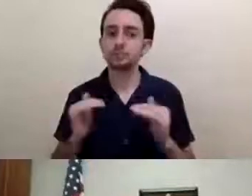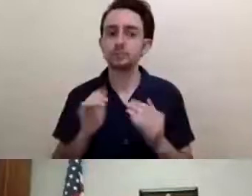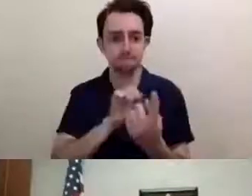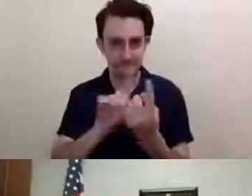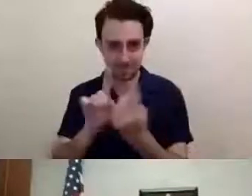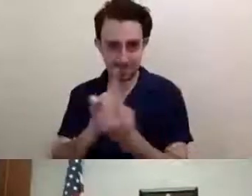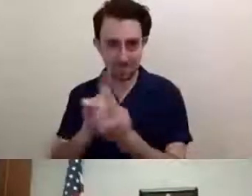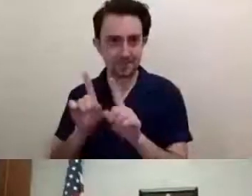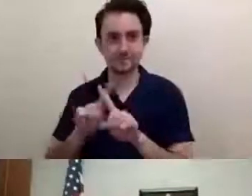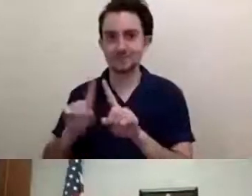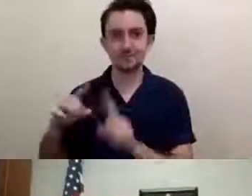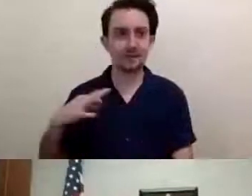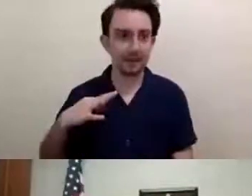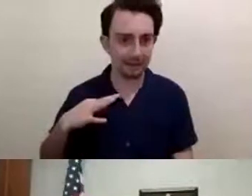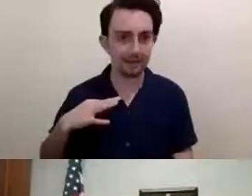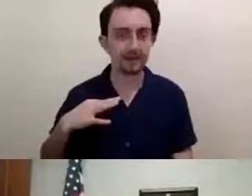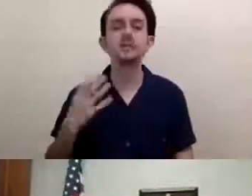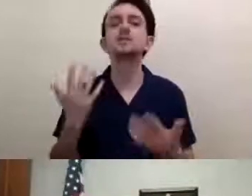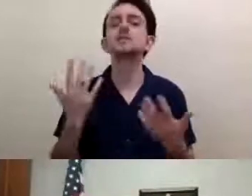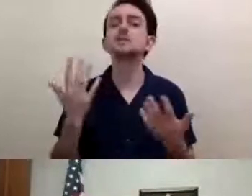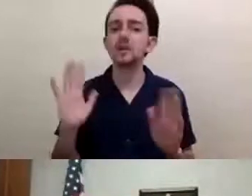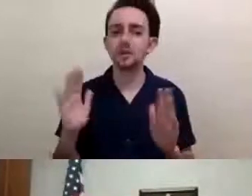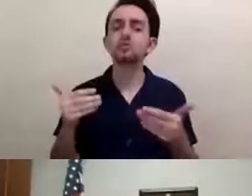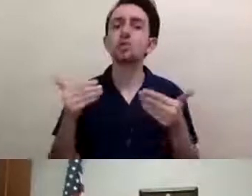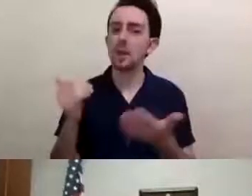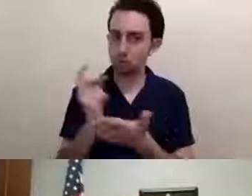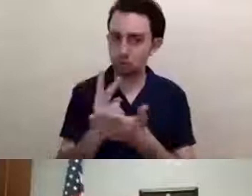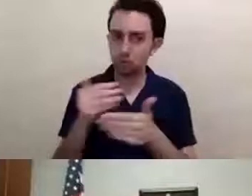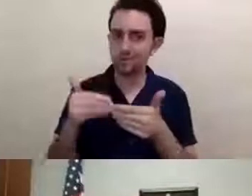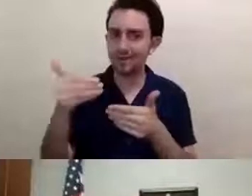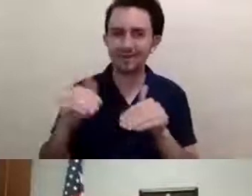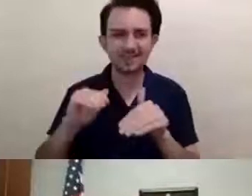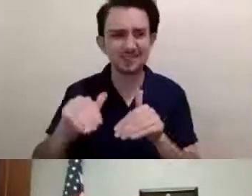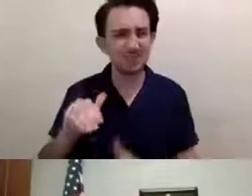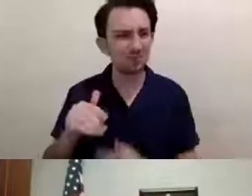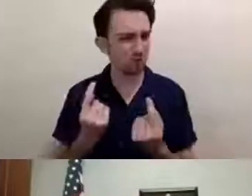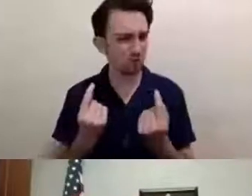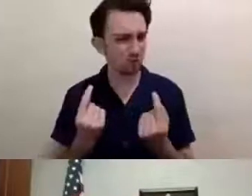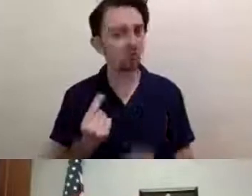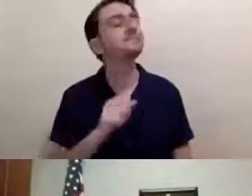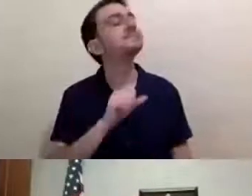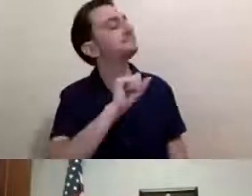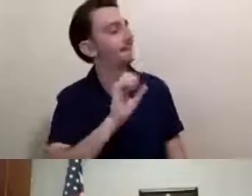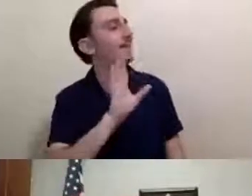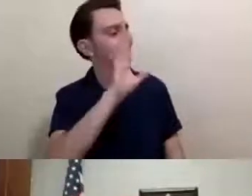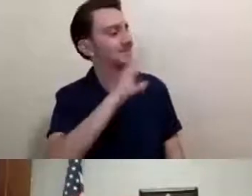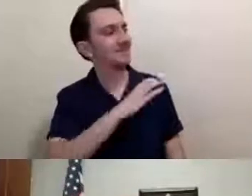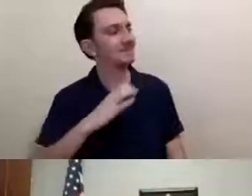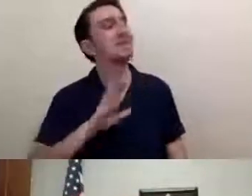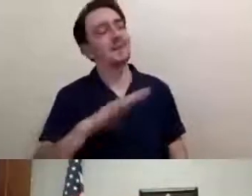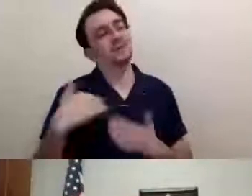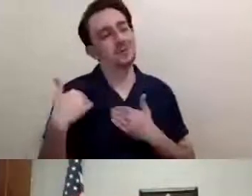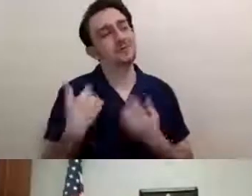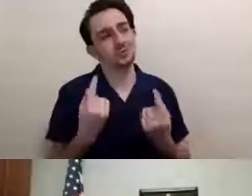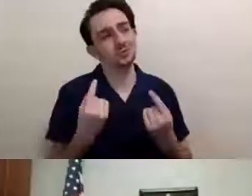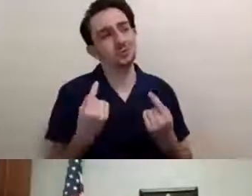point they get passed on to all, because I would definitely like to. Yes, that's the committee's task. Yeah. Yes. So